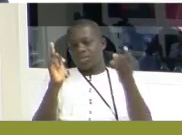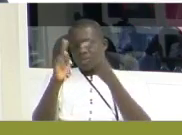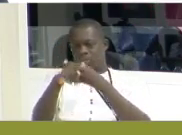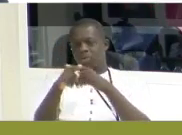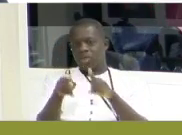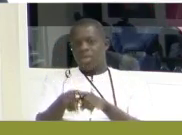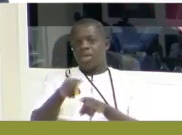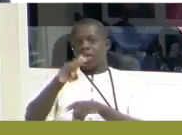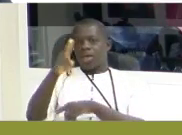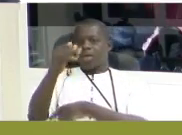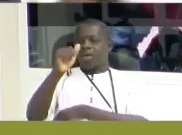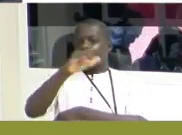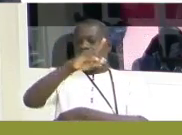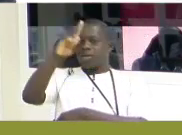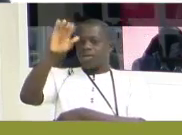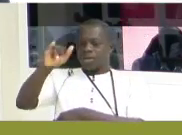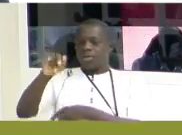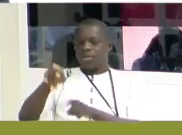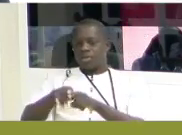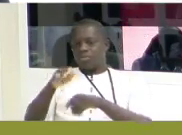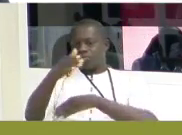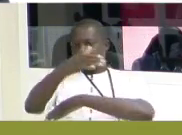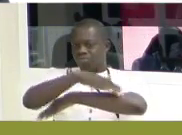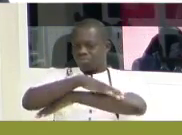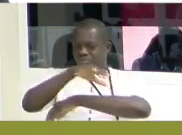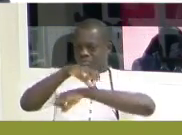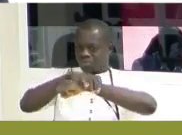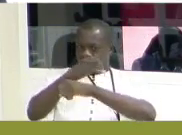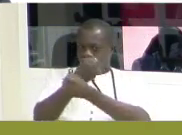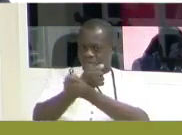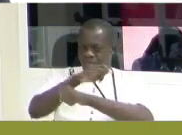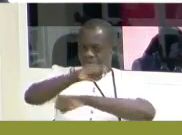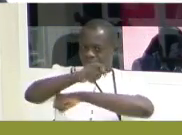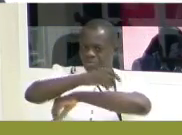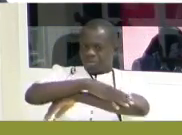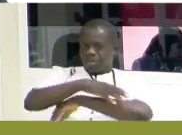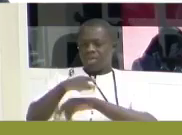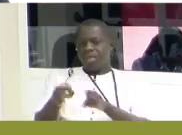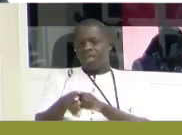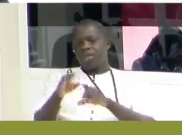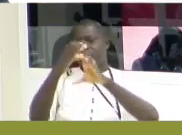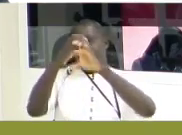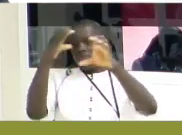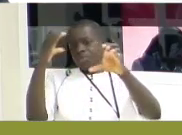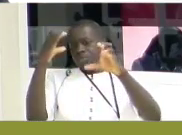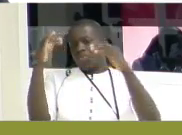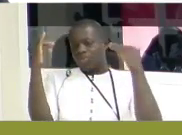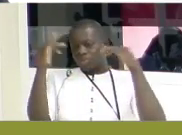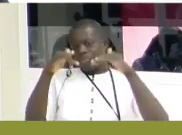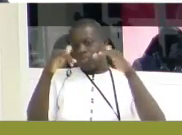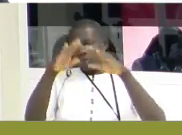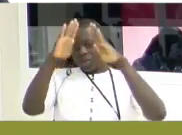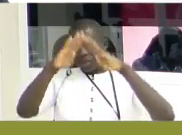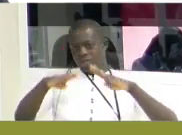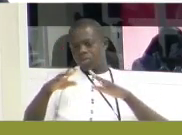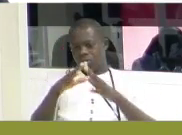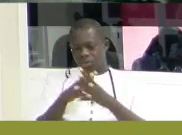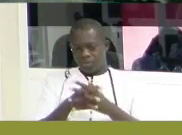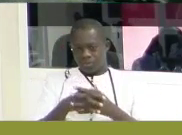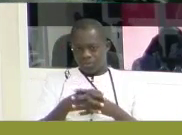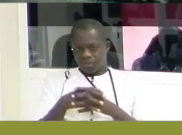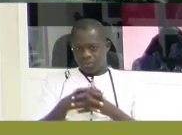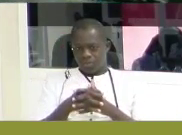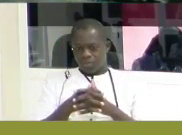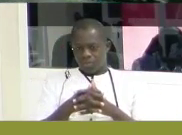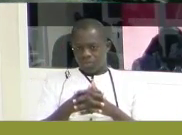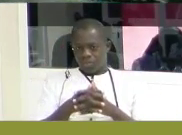that night. But the rest, the names I've just called, we all share the same that cell. You mentioned that